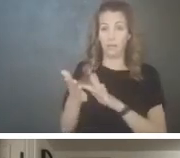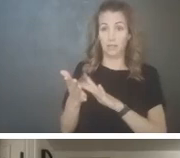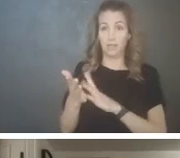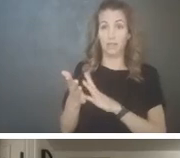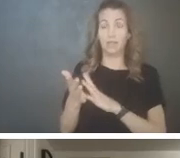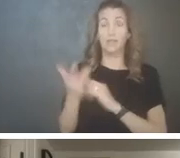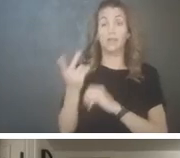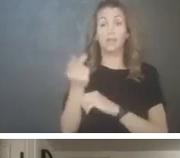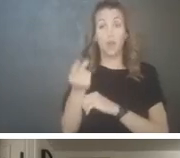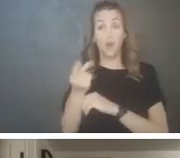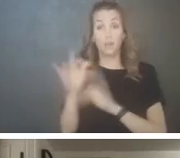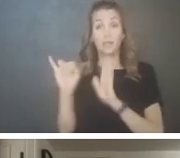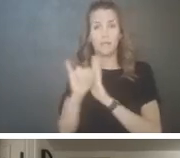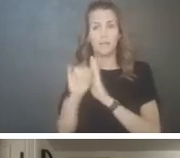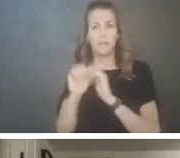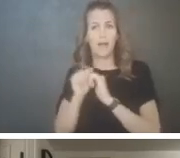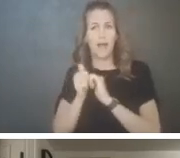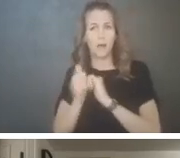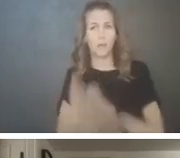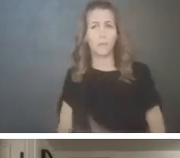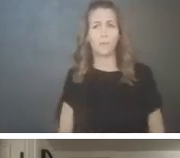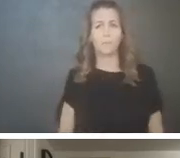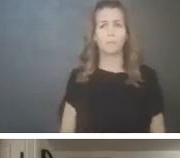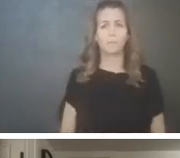are identified by what kind of print?